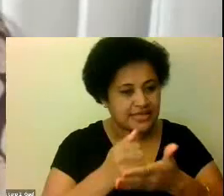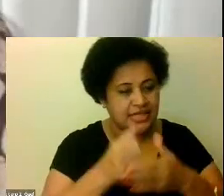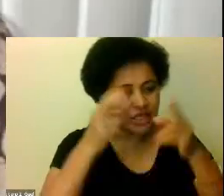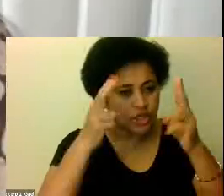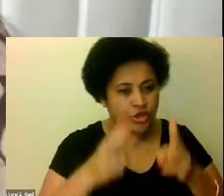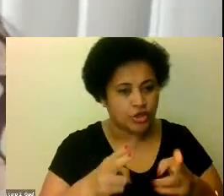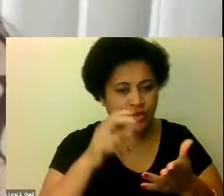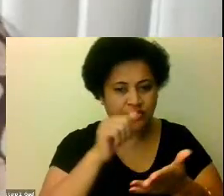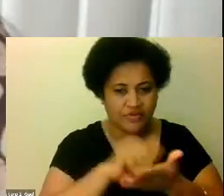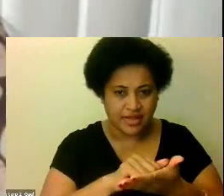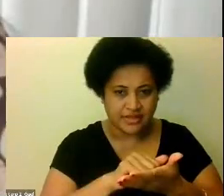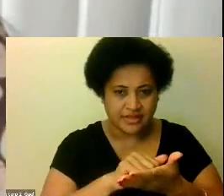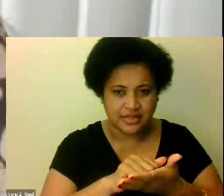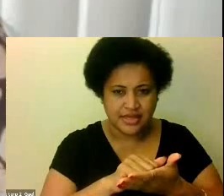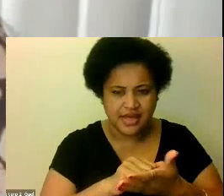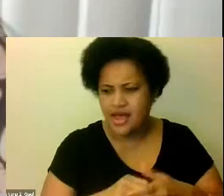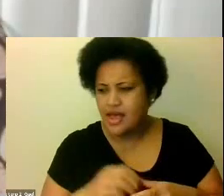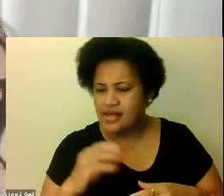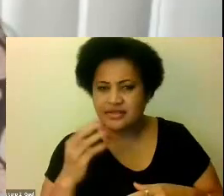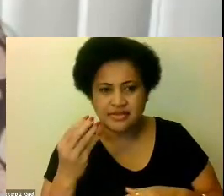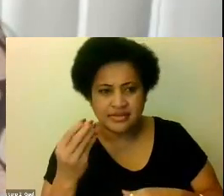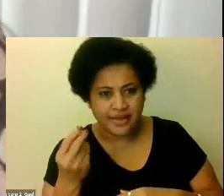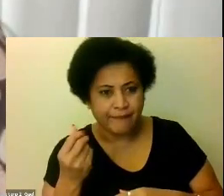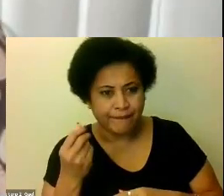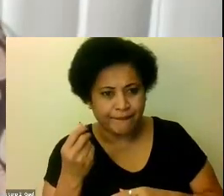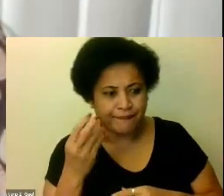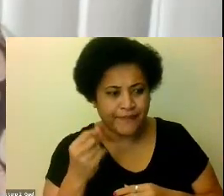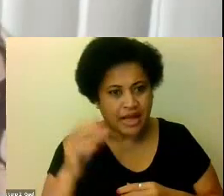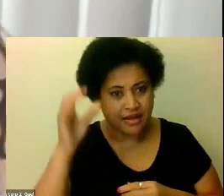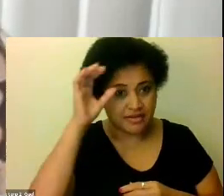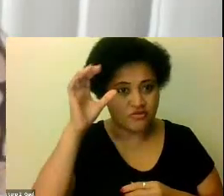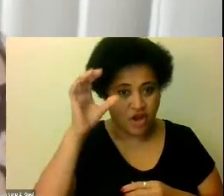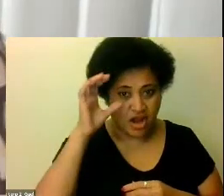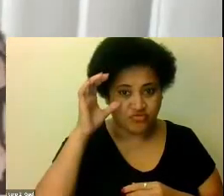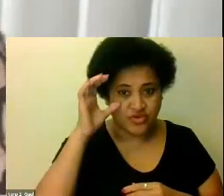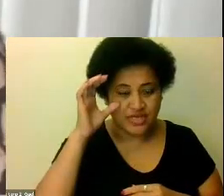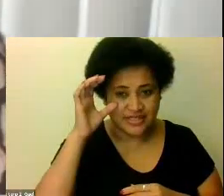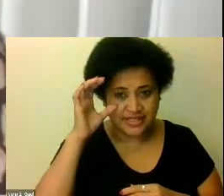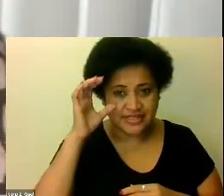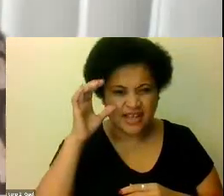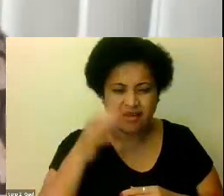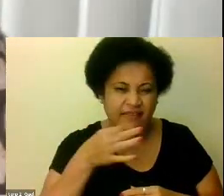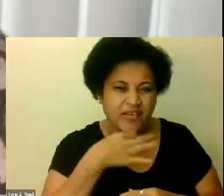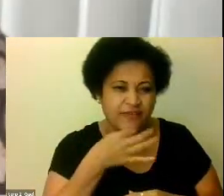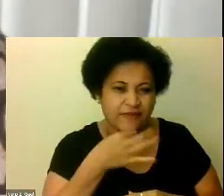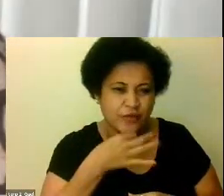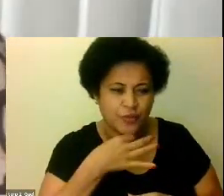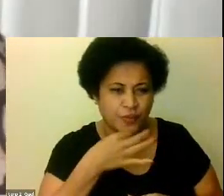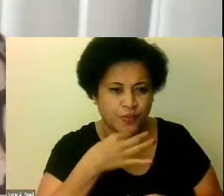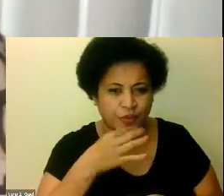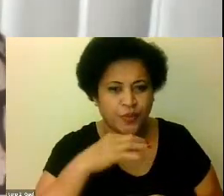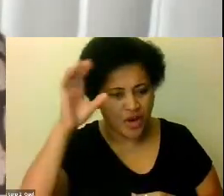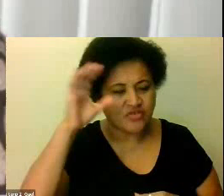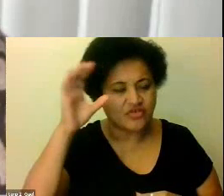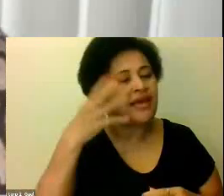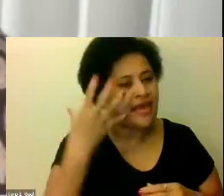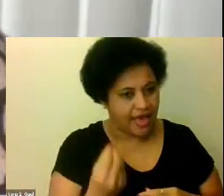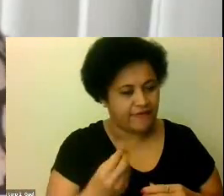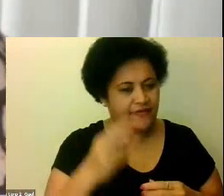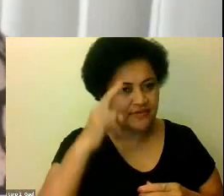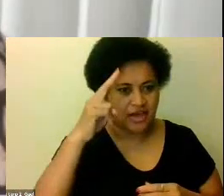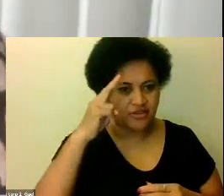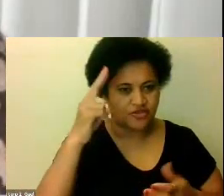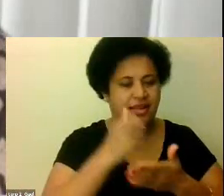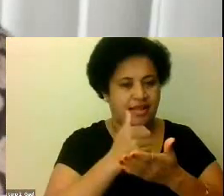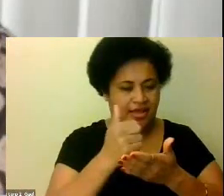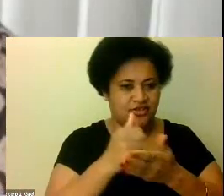as I said, some of these countries are, there are very few countries that have a national action plan that have any